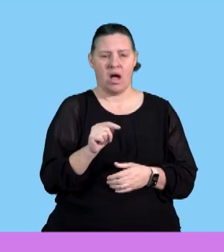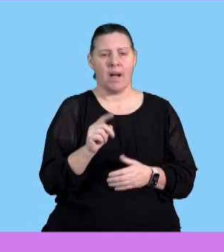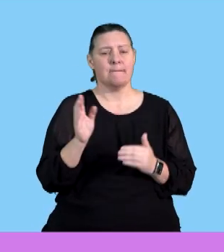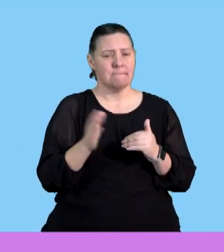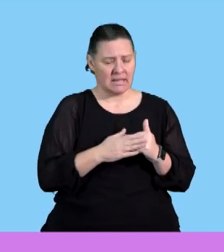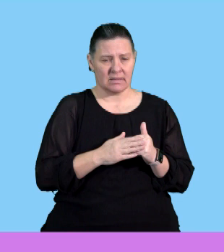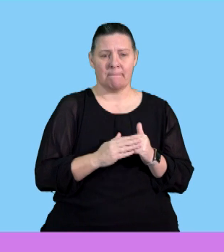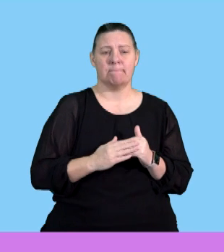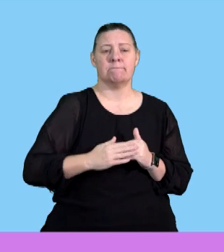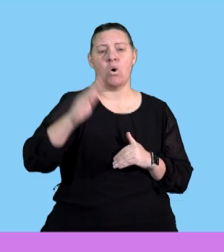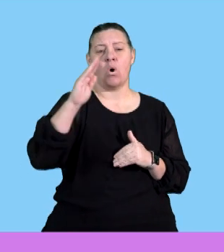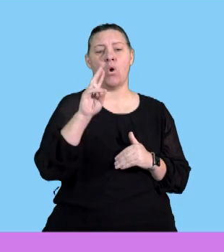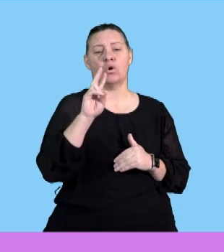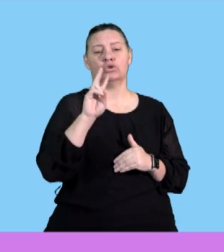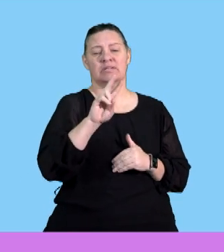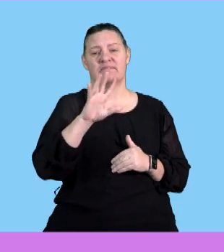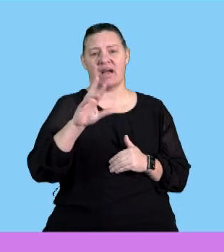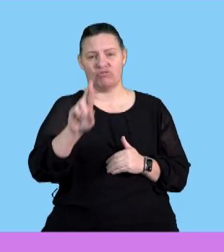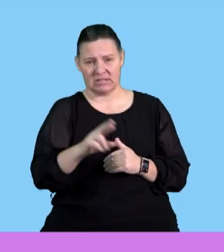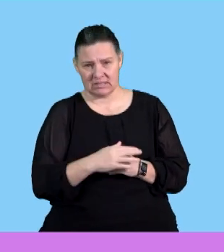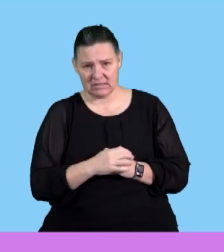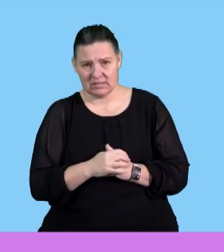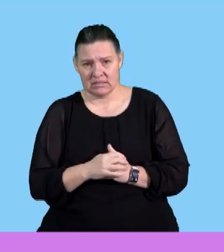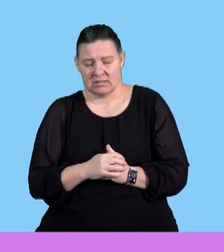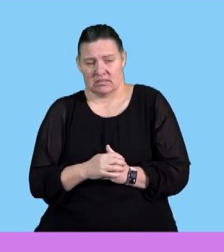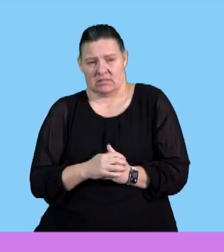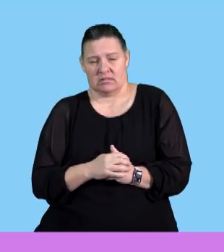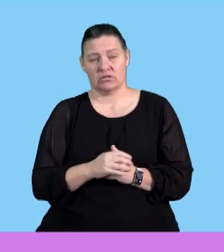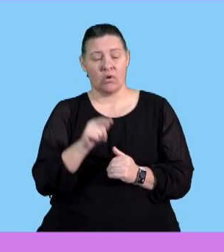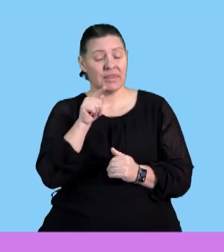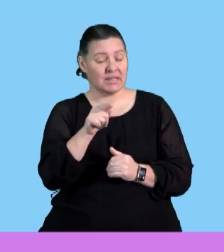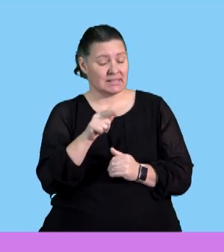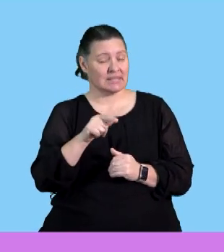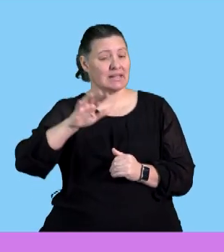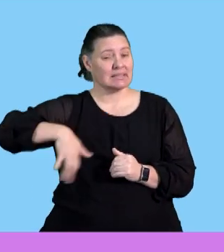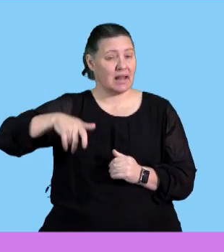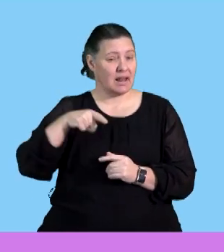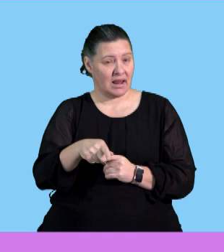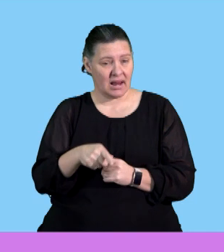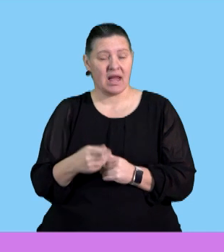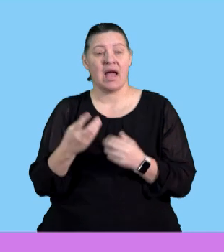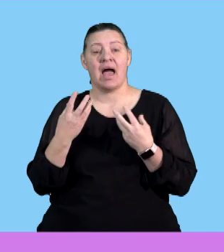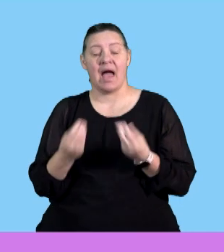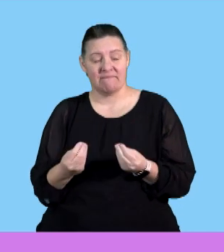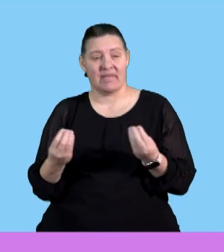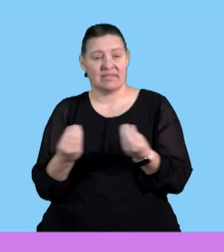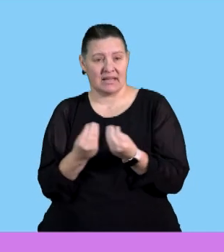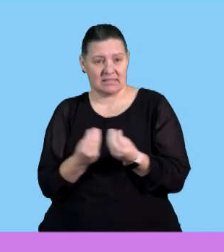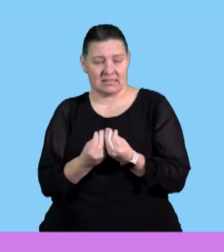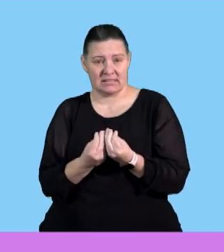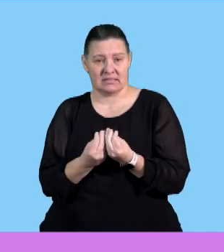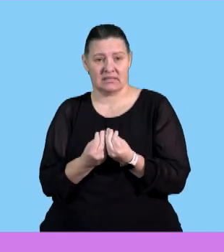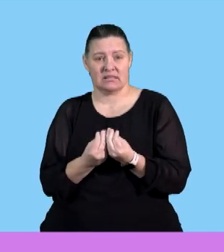been more than 25 Rand. So now remember, on this till slip, there are